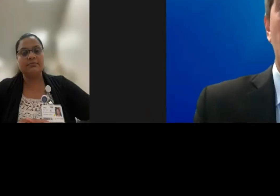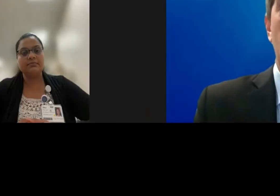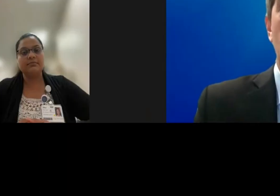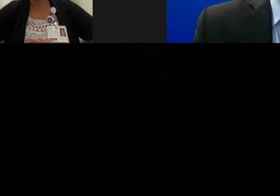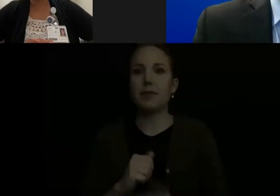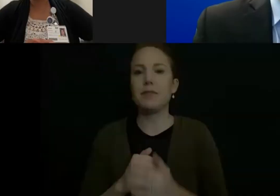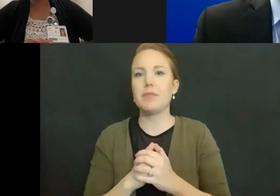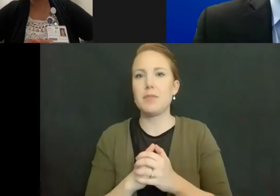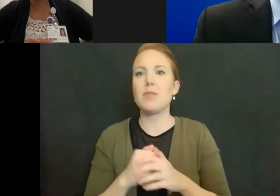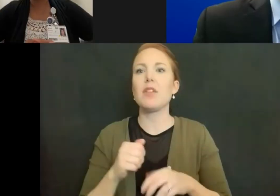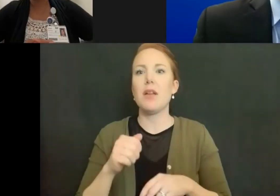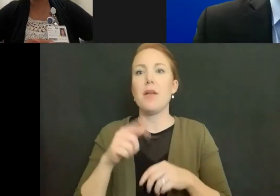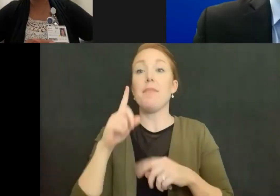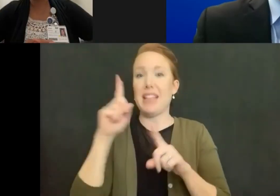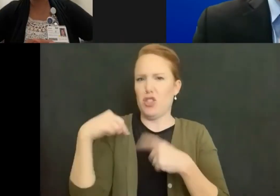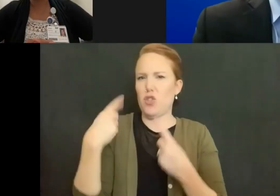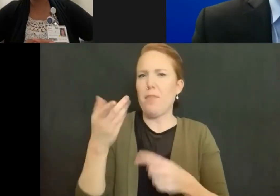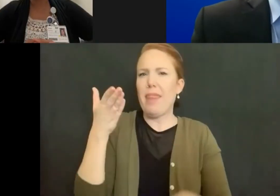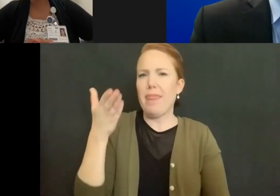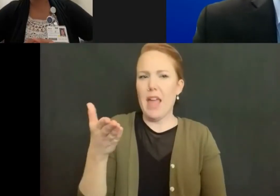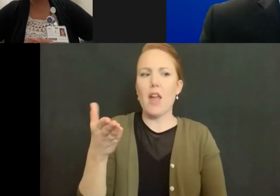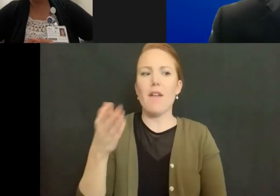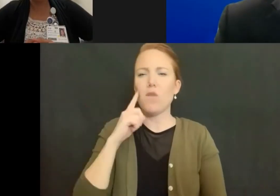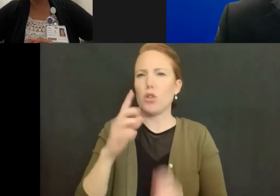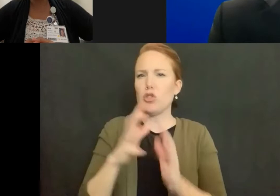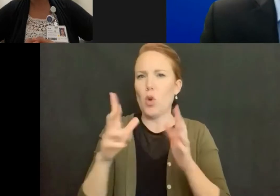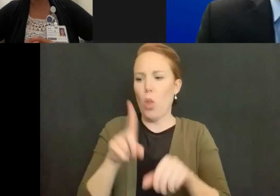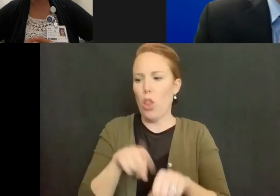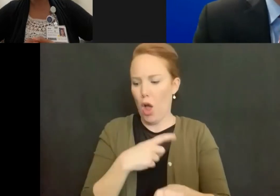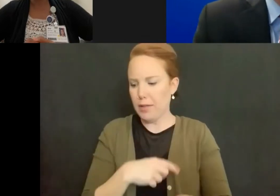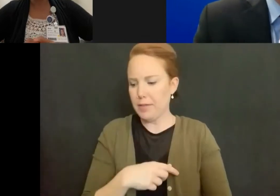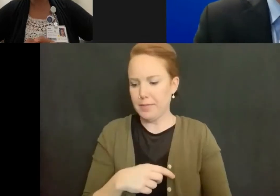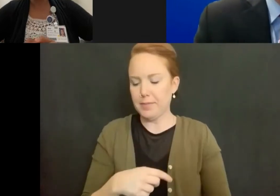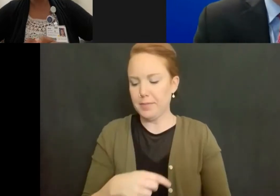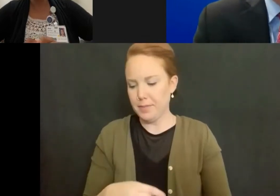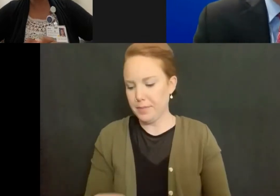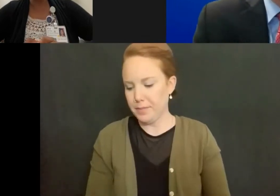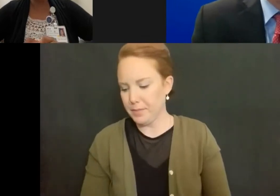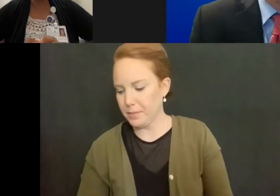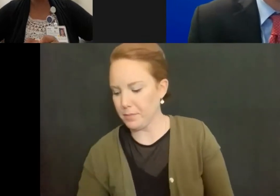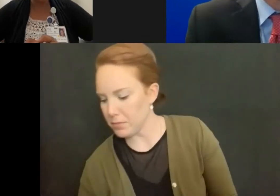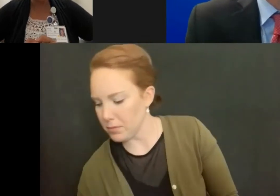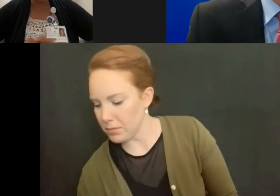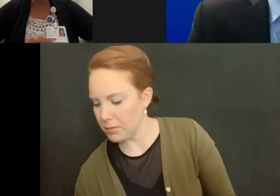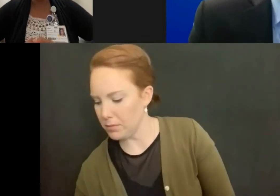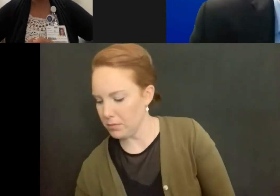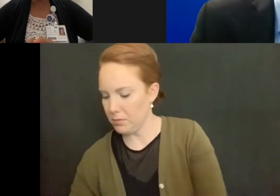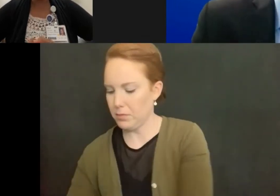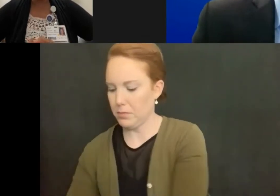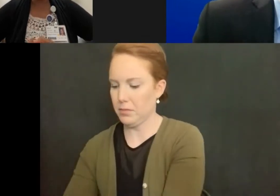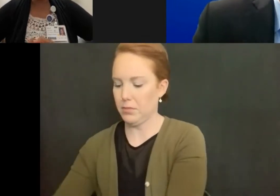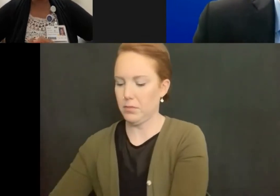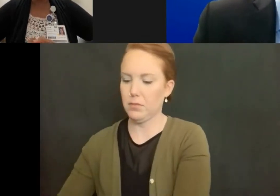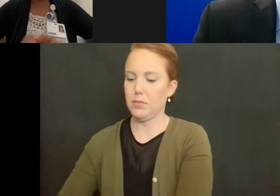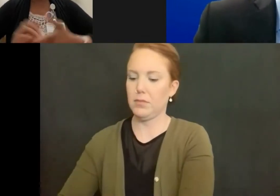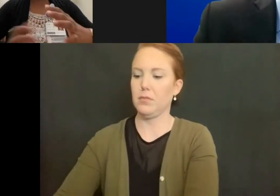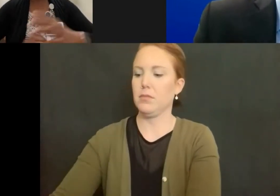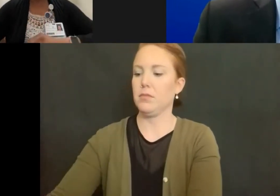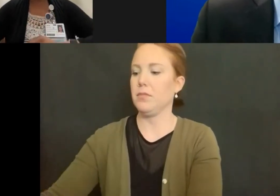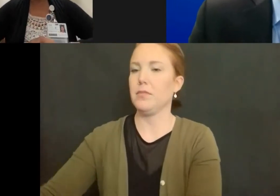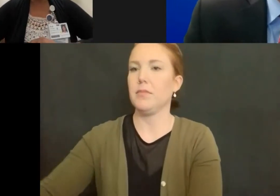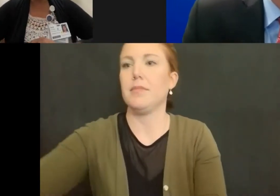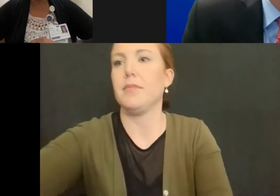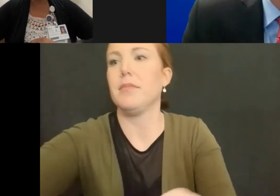been there, so long? So yes, I always wanted to grow. So when I